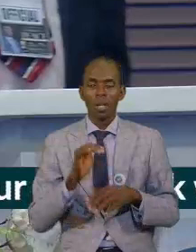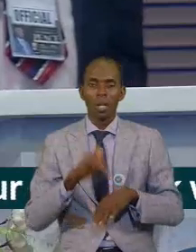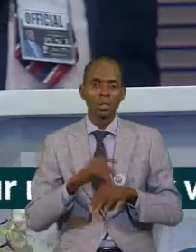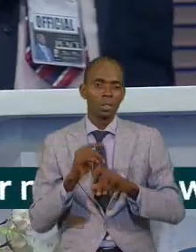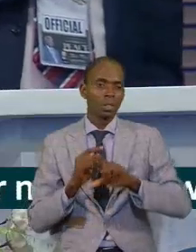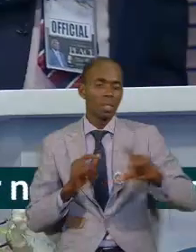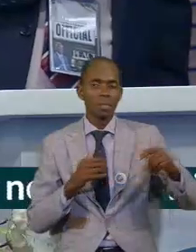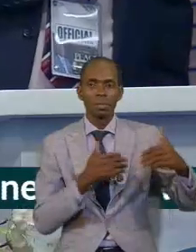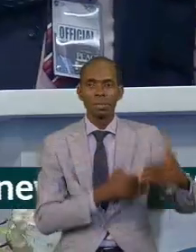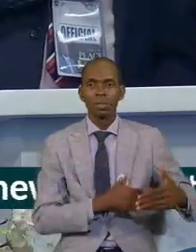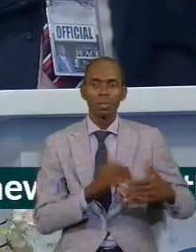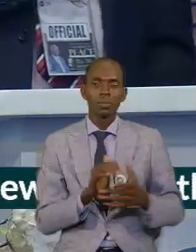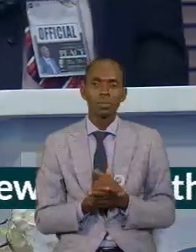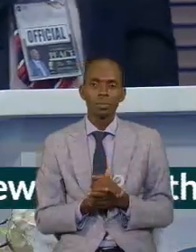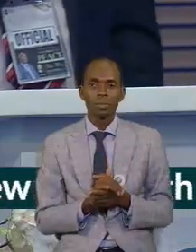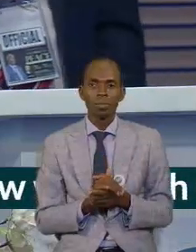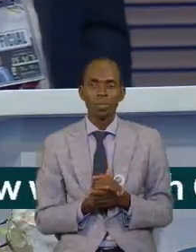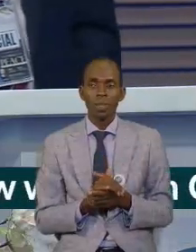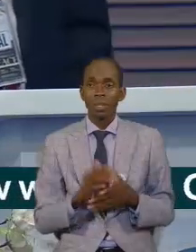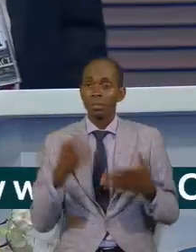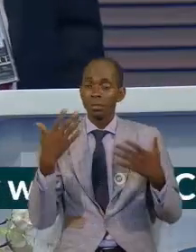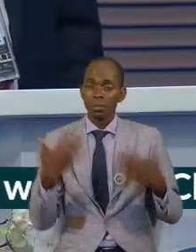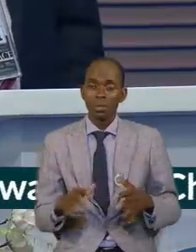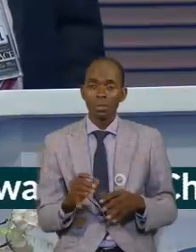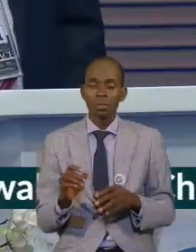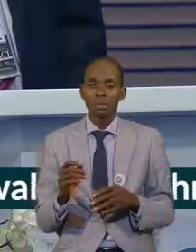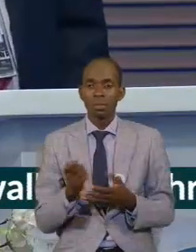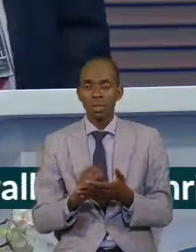Est-ce que nous avons fini? Are we done over there?